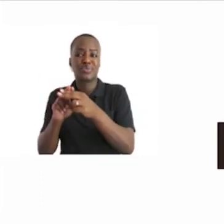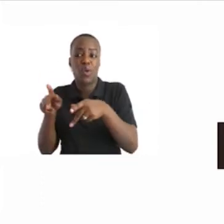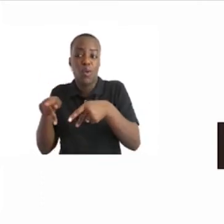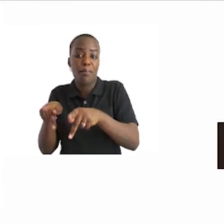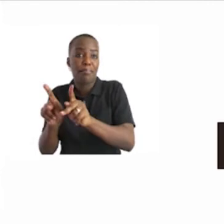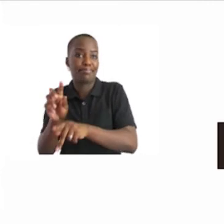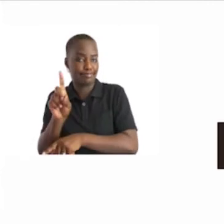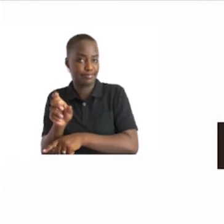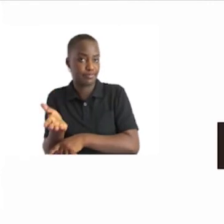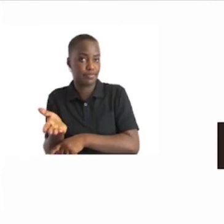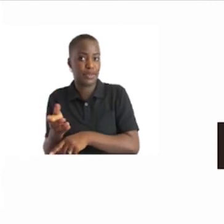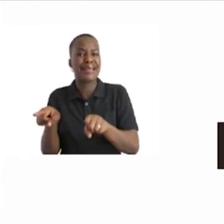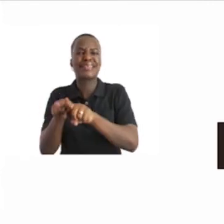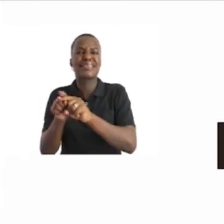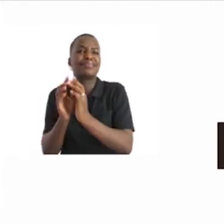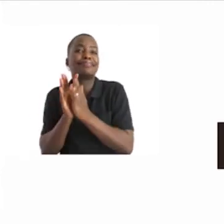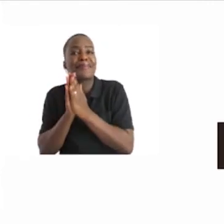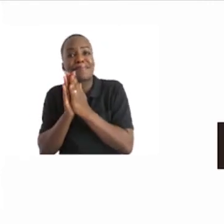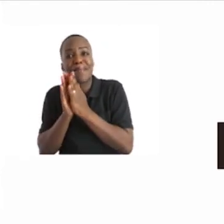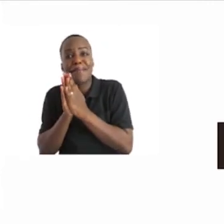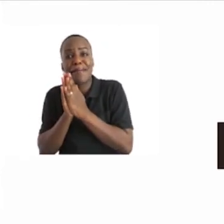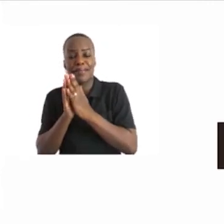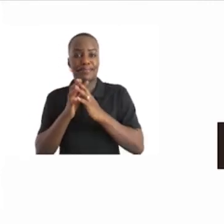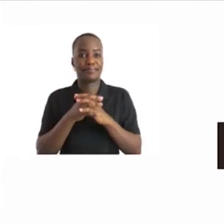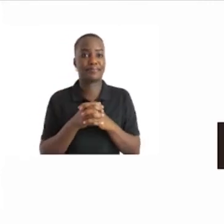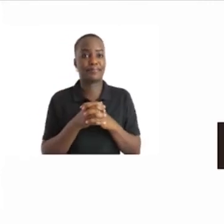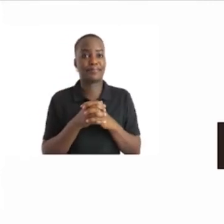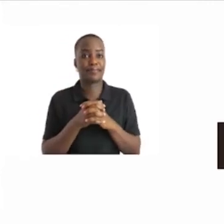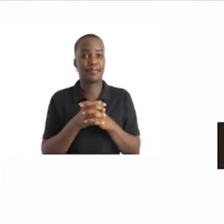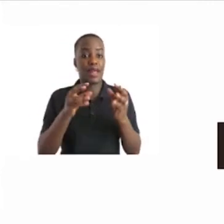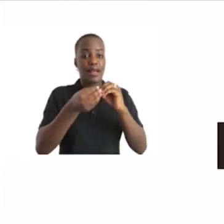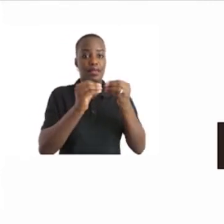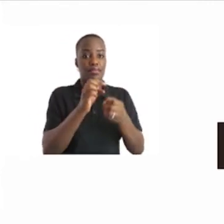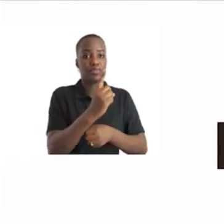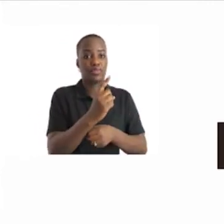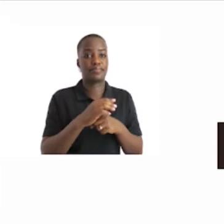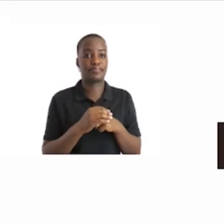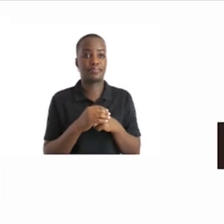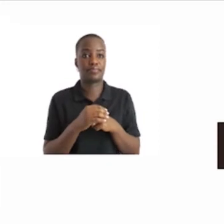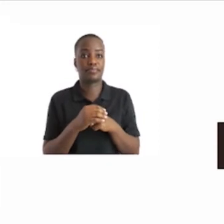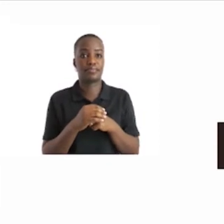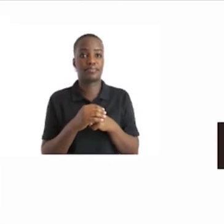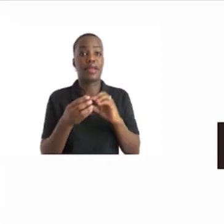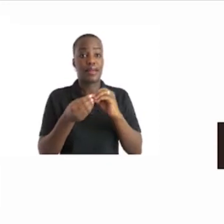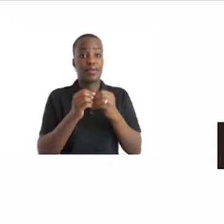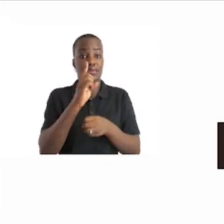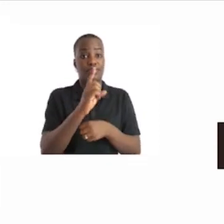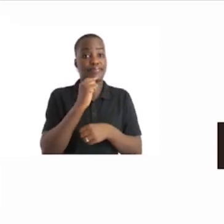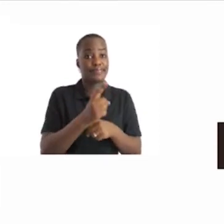permission, almost like please. Let's take a look at number 1. Number 1